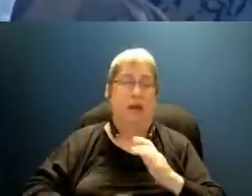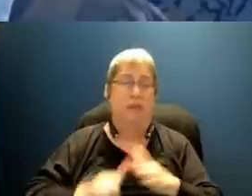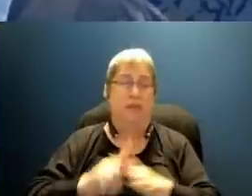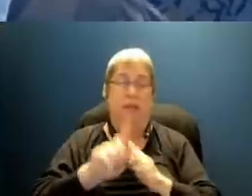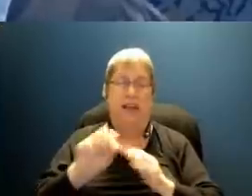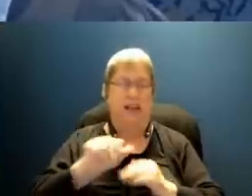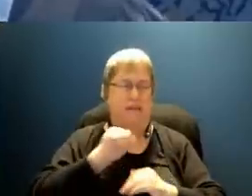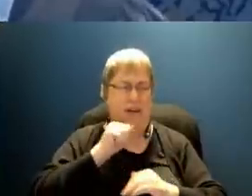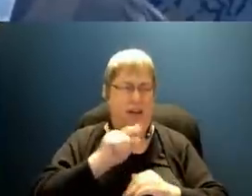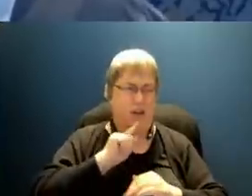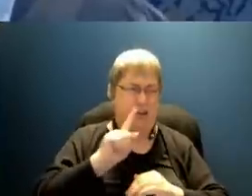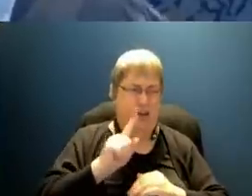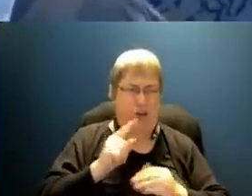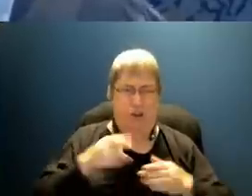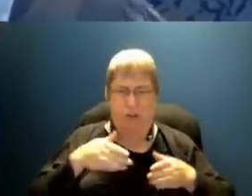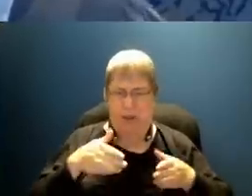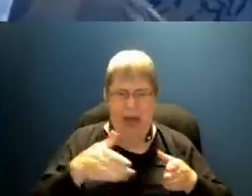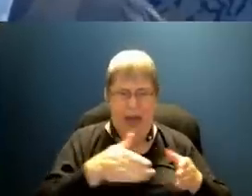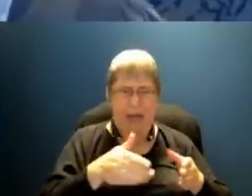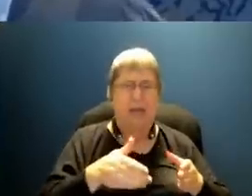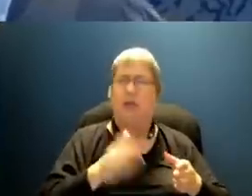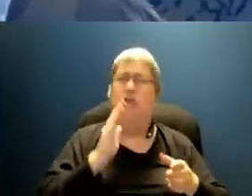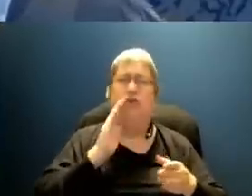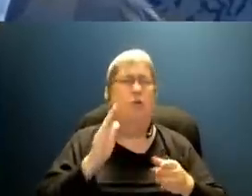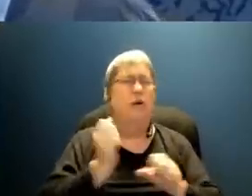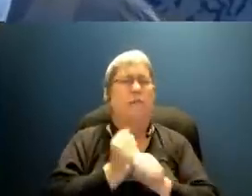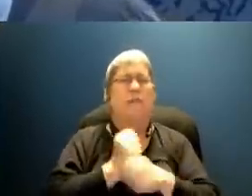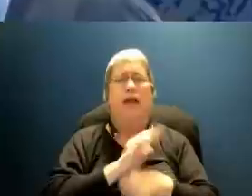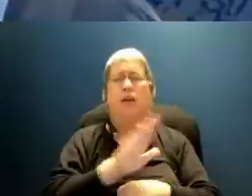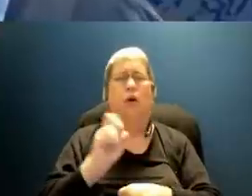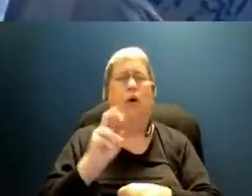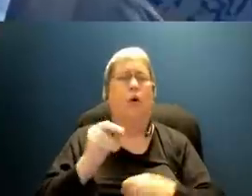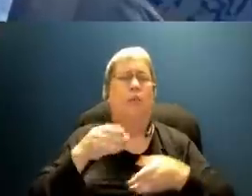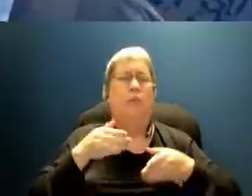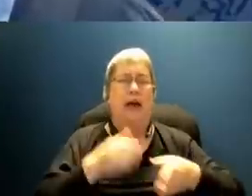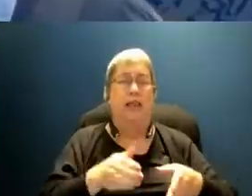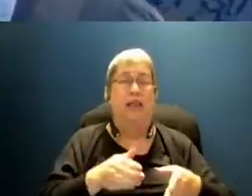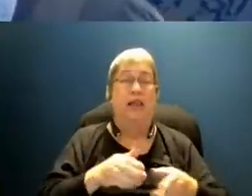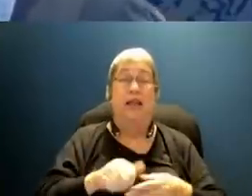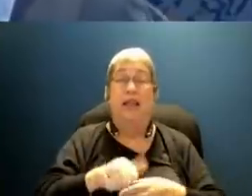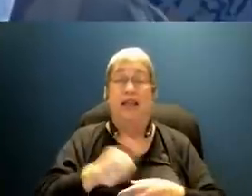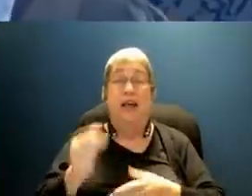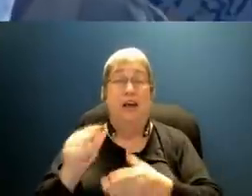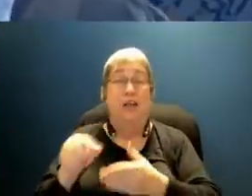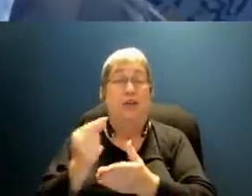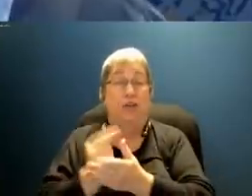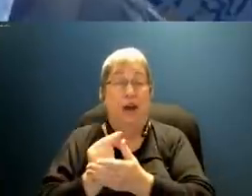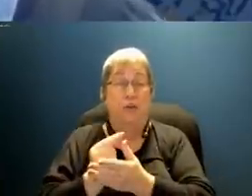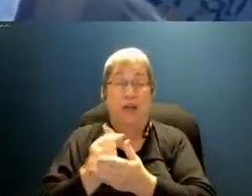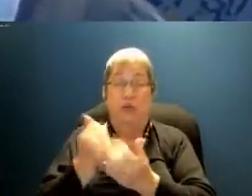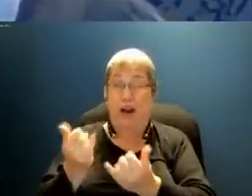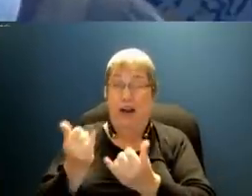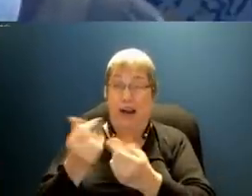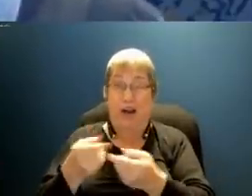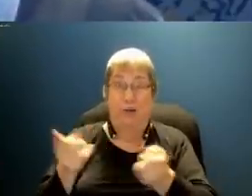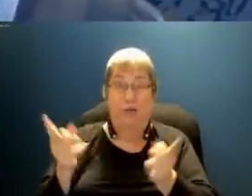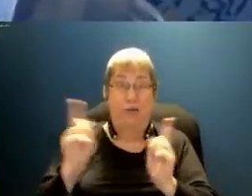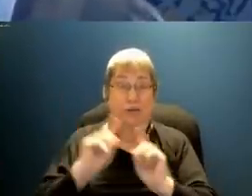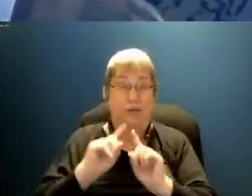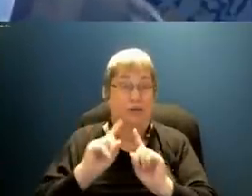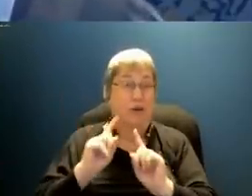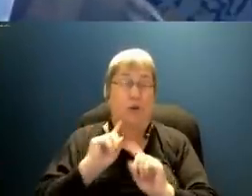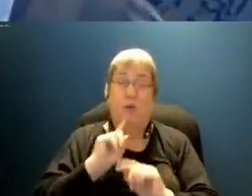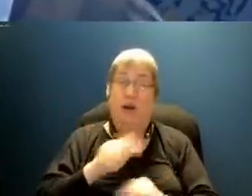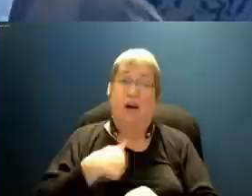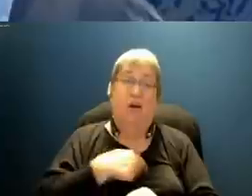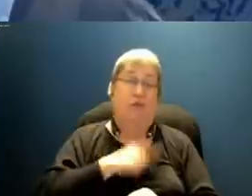own path and keep moving forward. You're the graduates our world needs right now, and we could not be more honored than